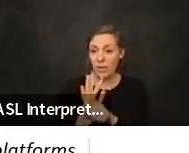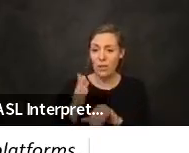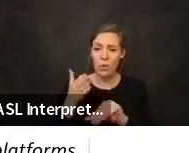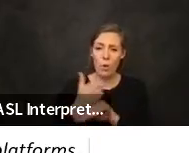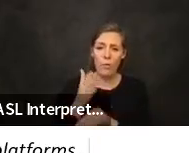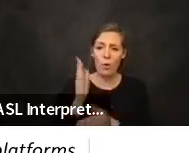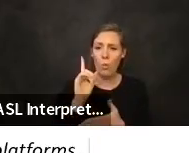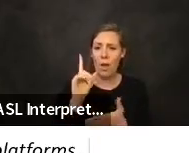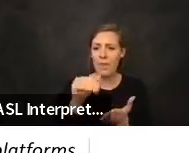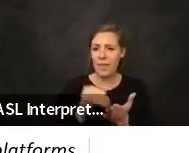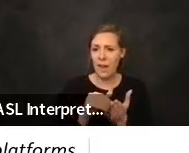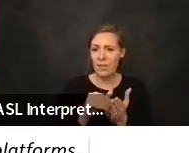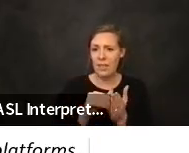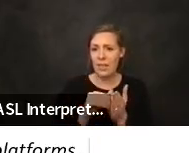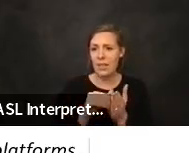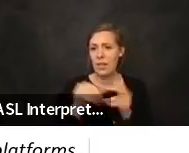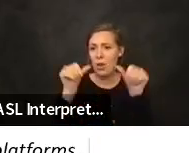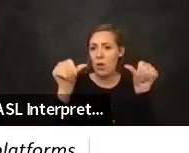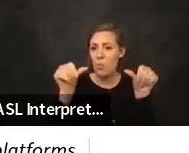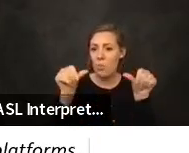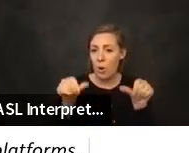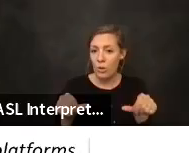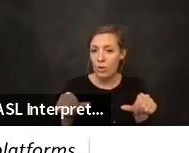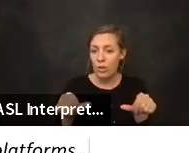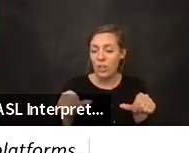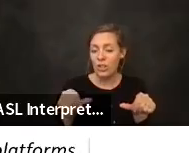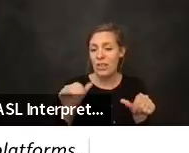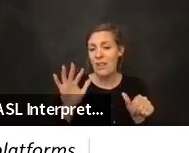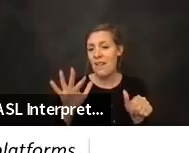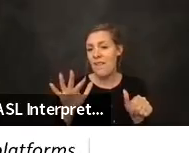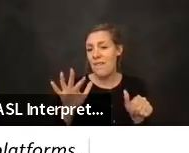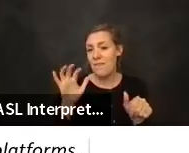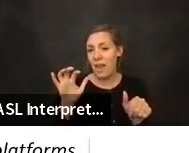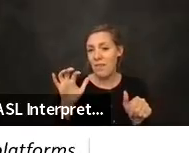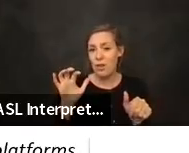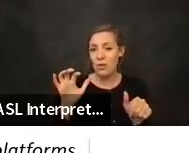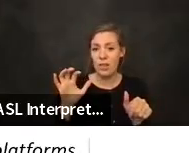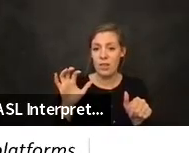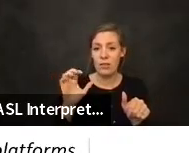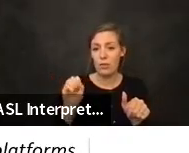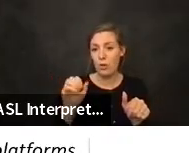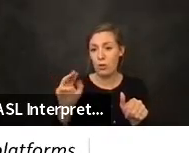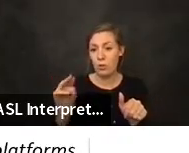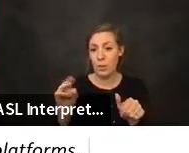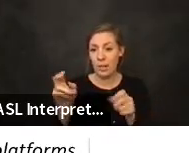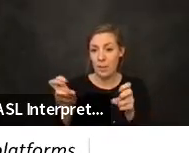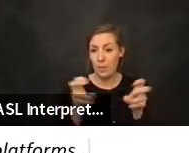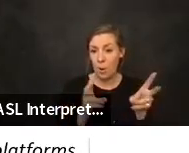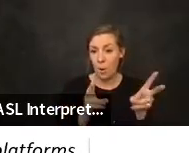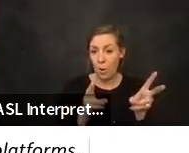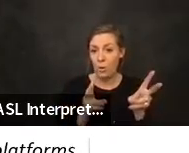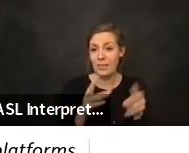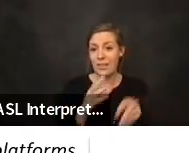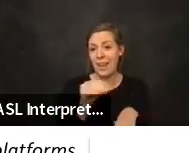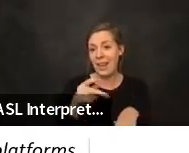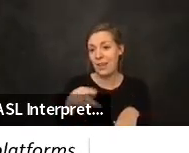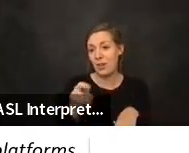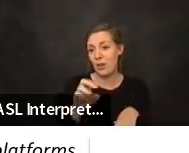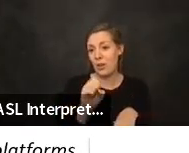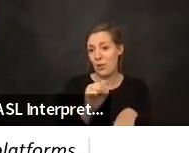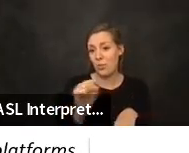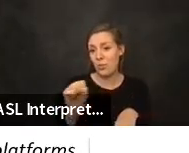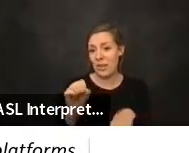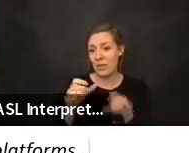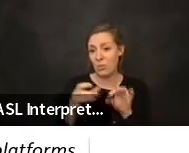and posters, nearly 500 social media posts, and more than 75 press releases